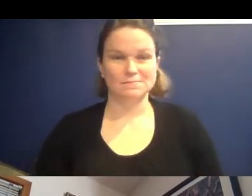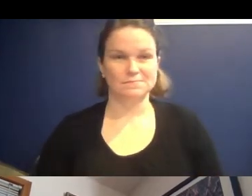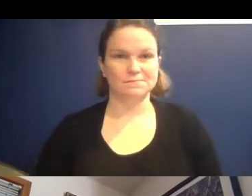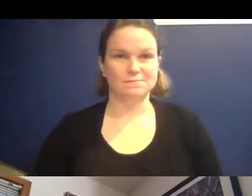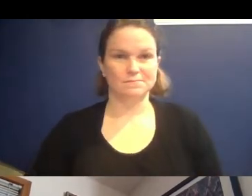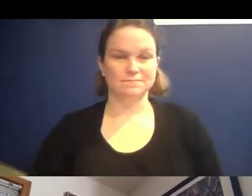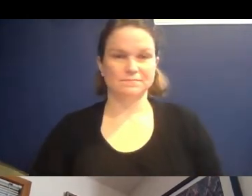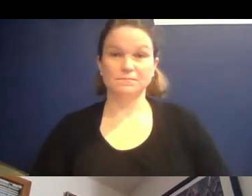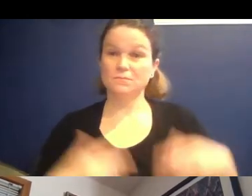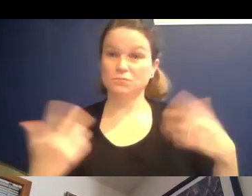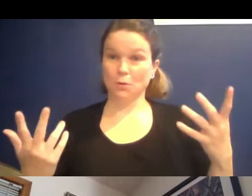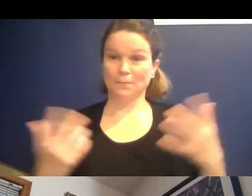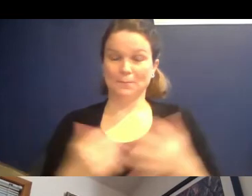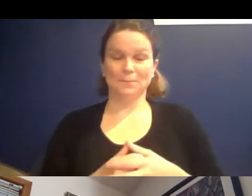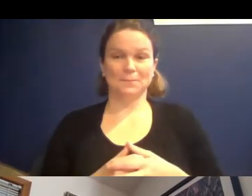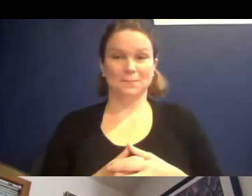So